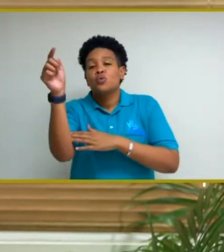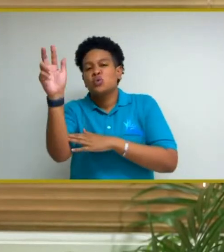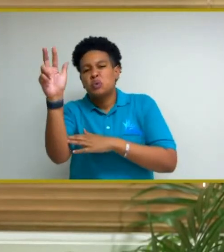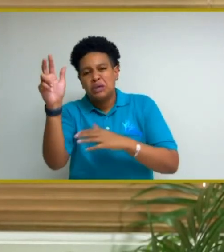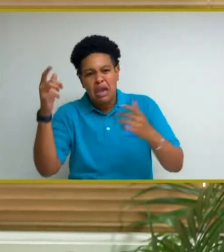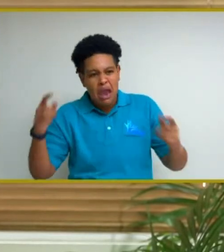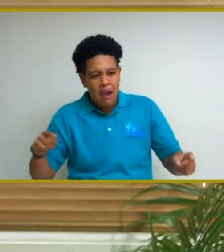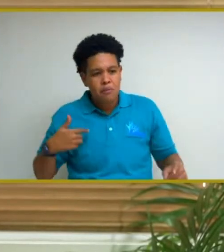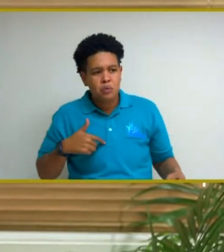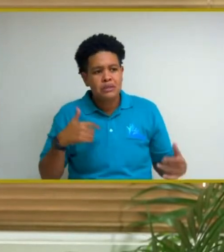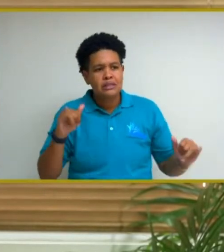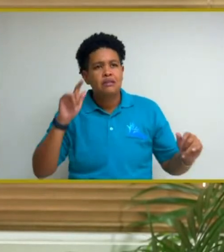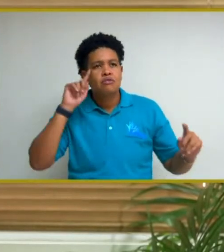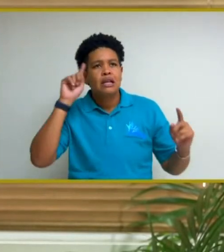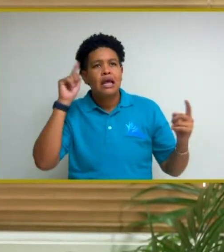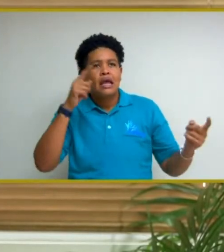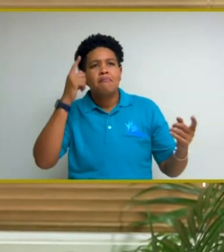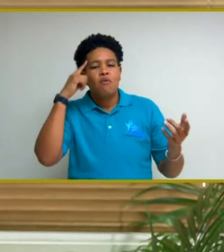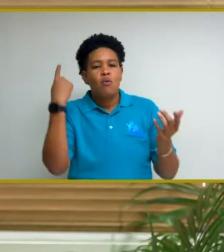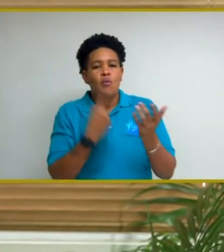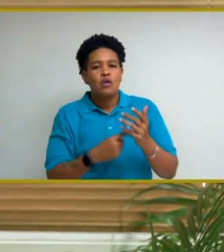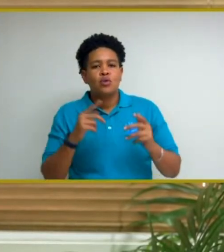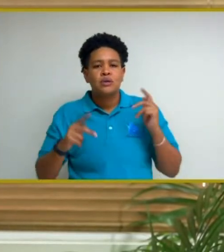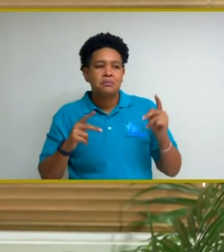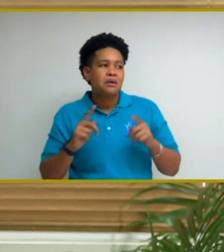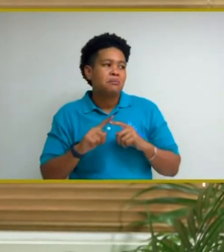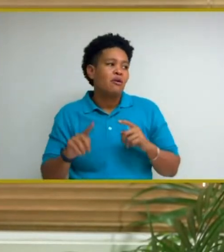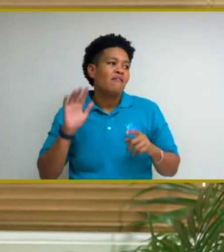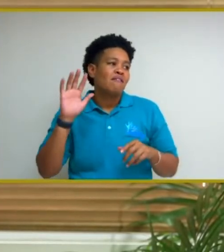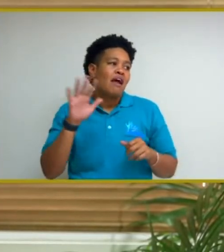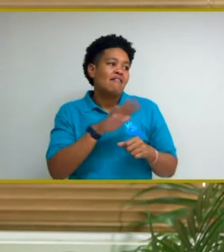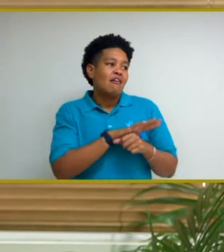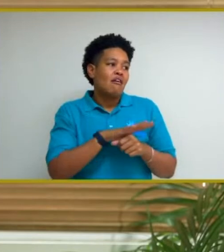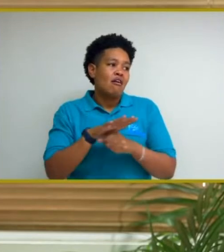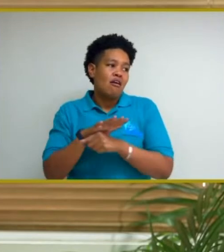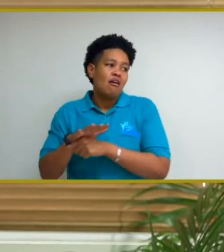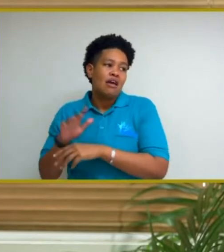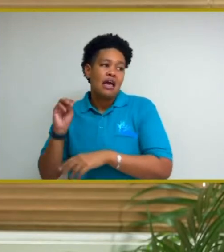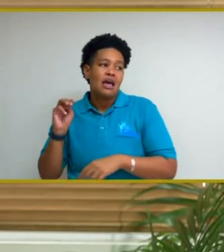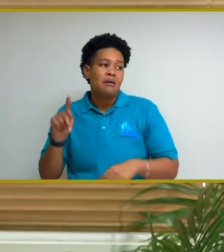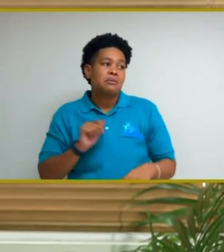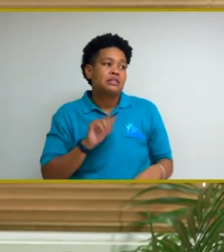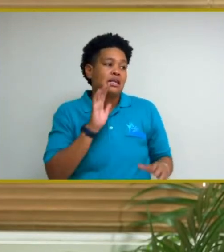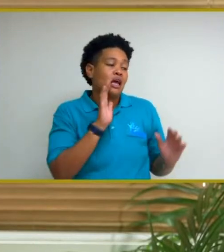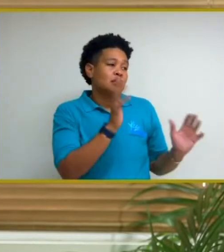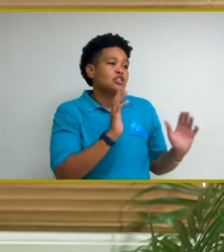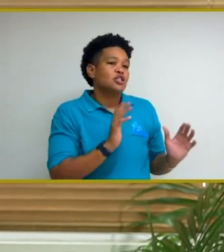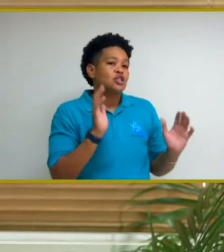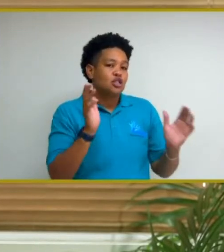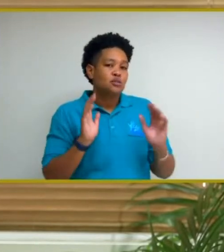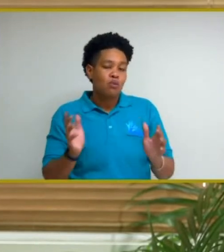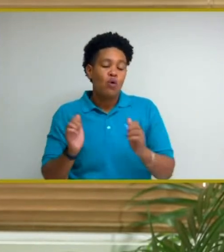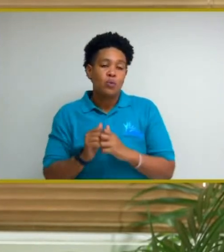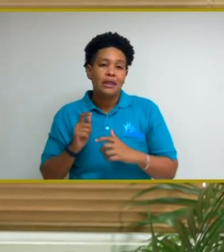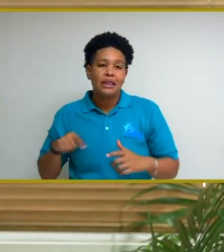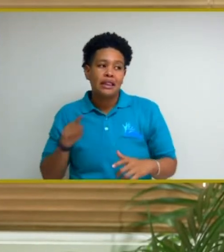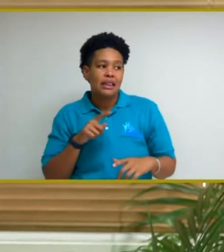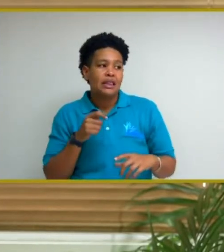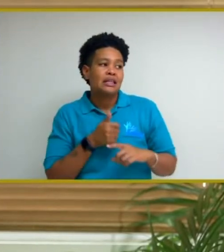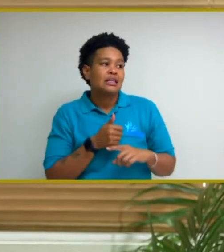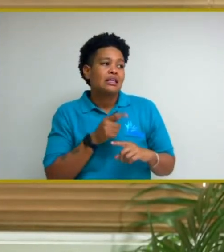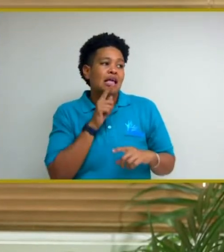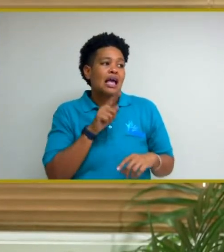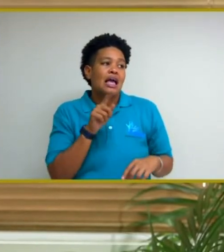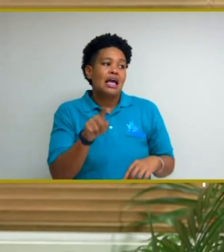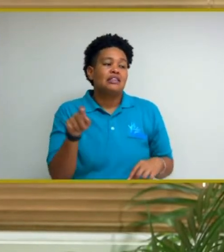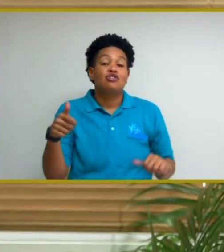We are still aiming for the 1,000 persons, but the 5 constituencies or MPs I spoke of are being